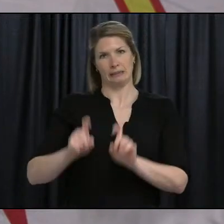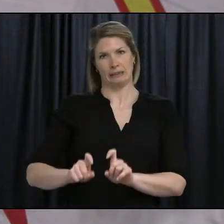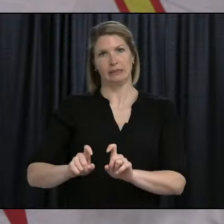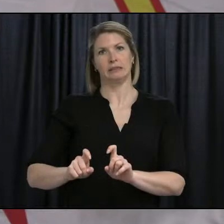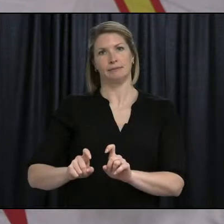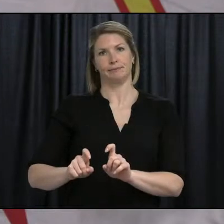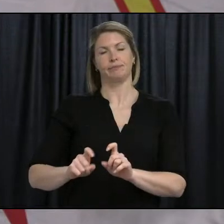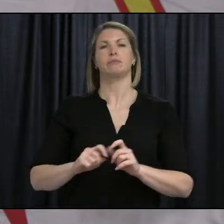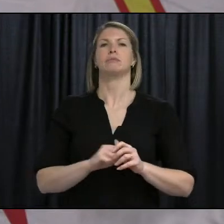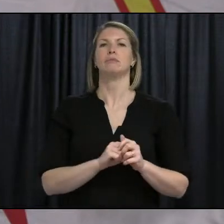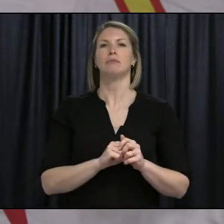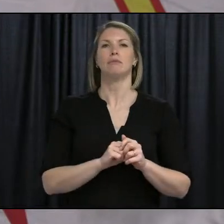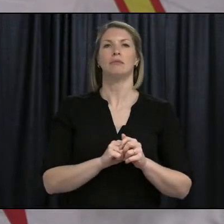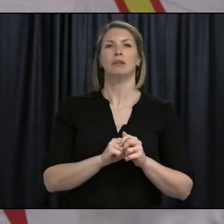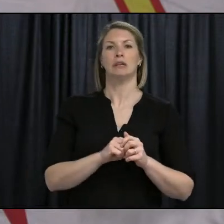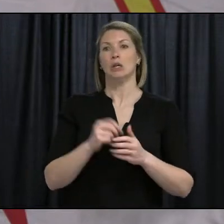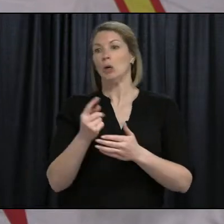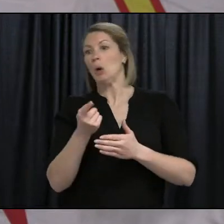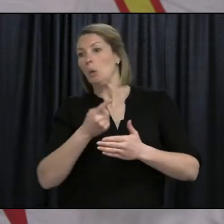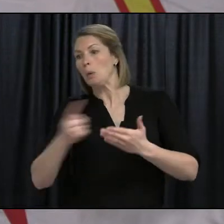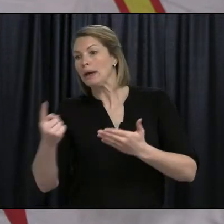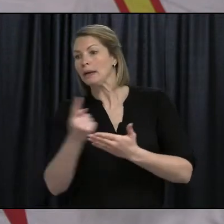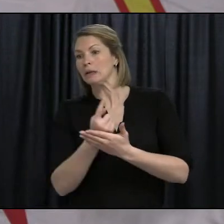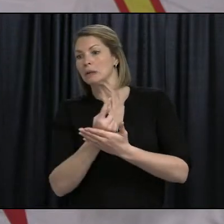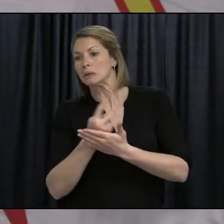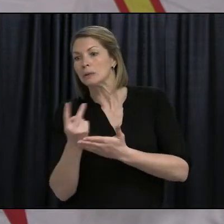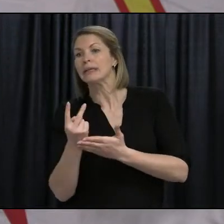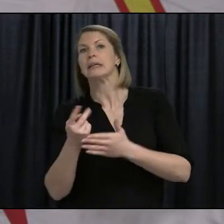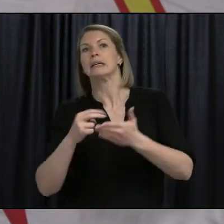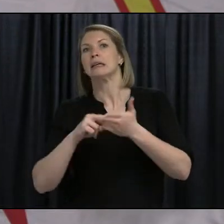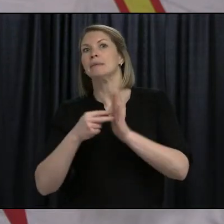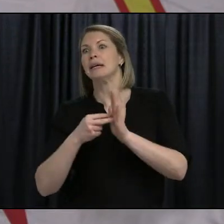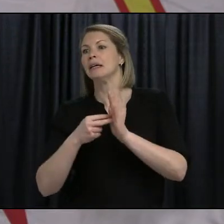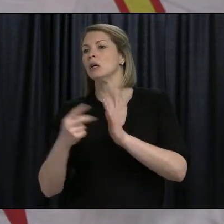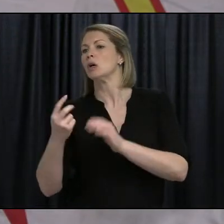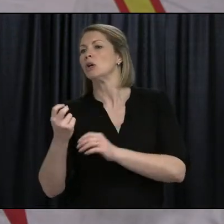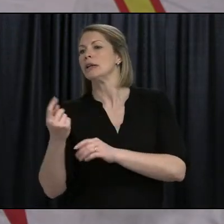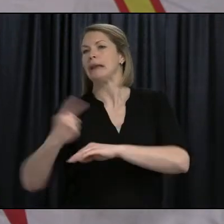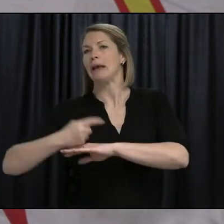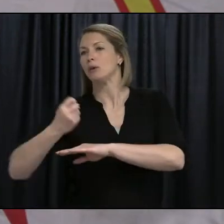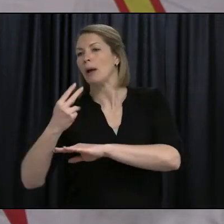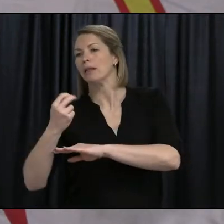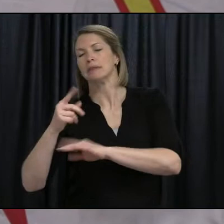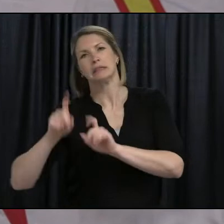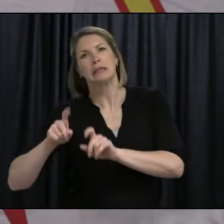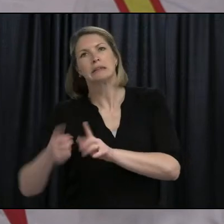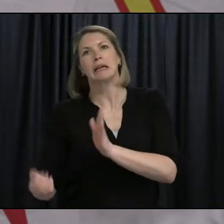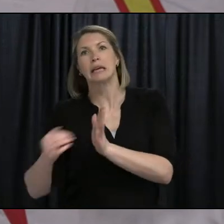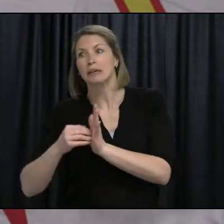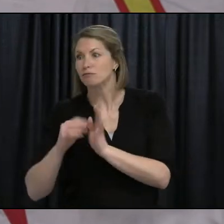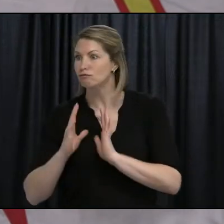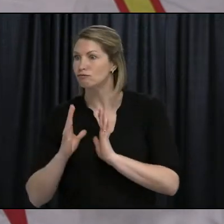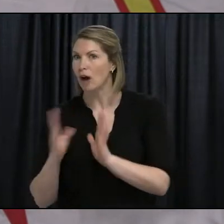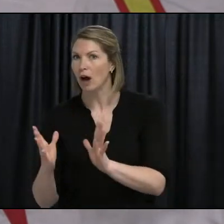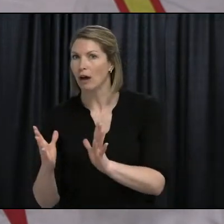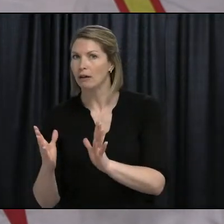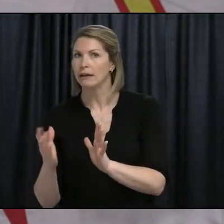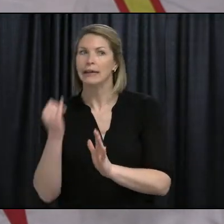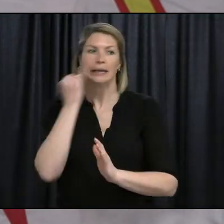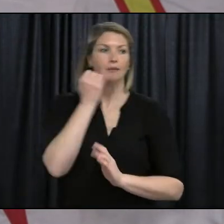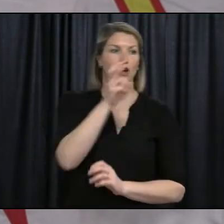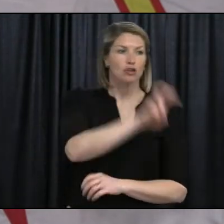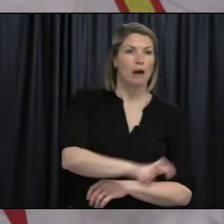13. This applies to travelers isolating in a home where others are living, where there is no separate bedroom and